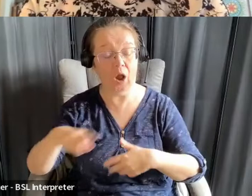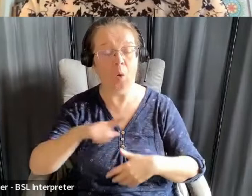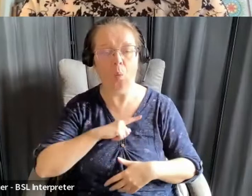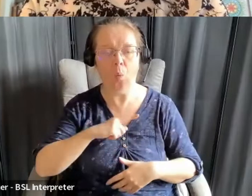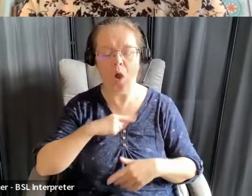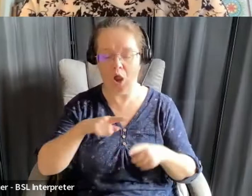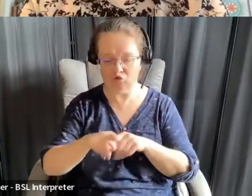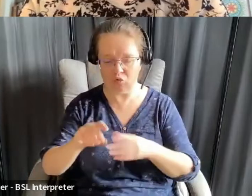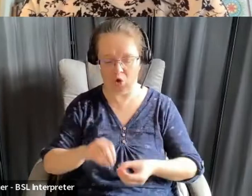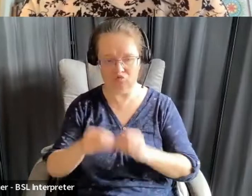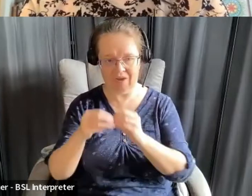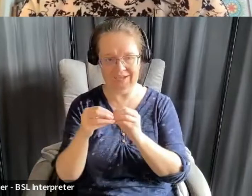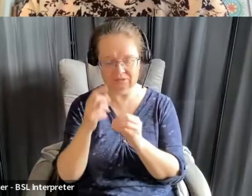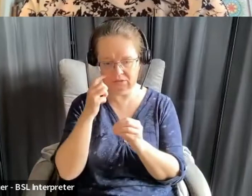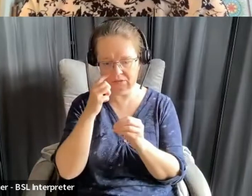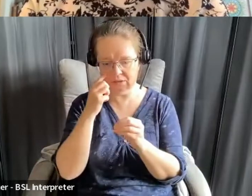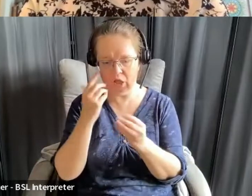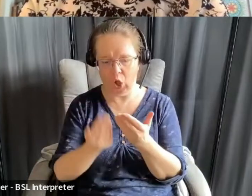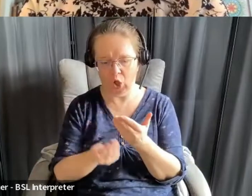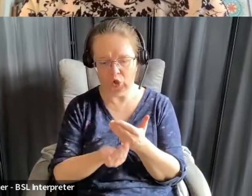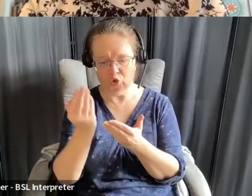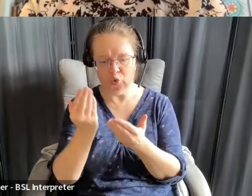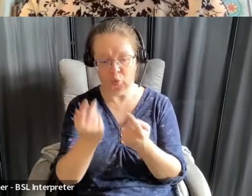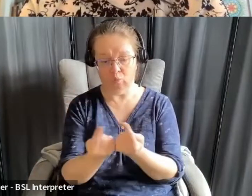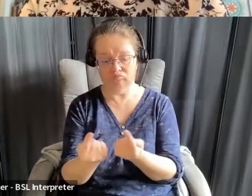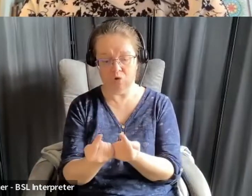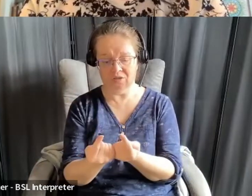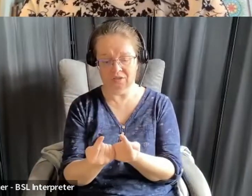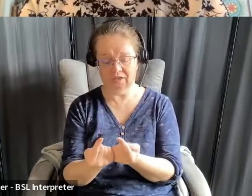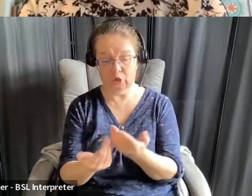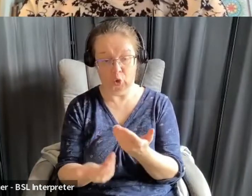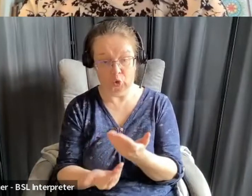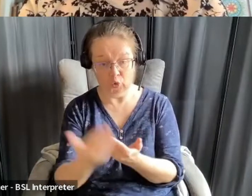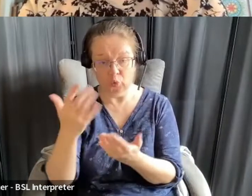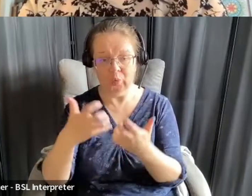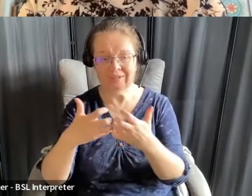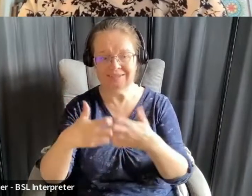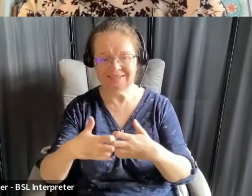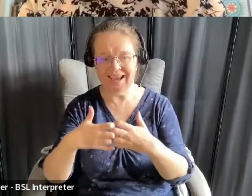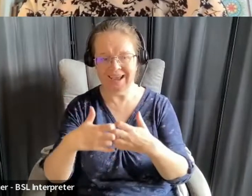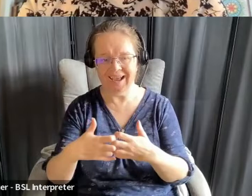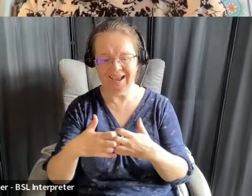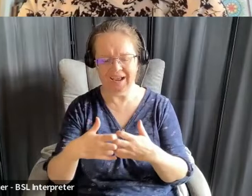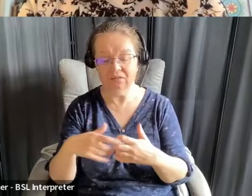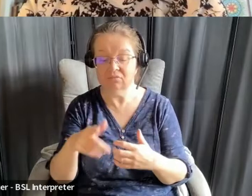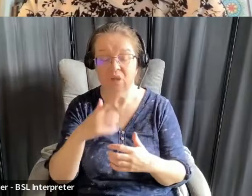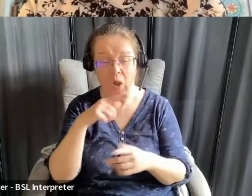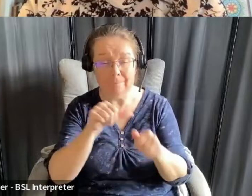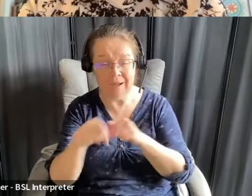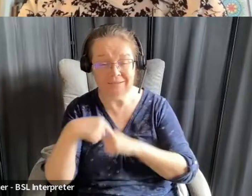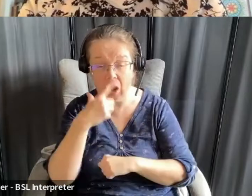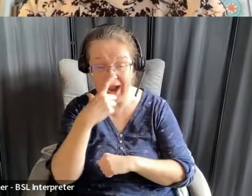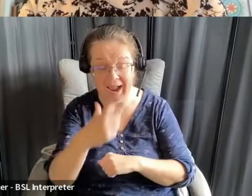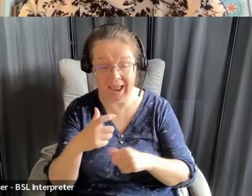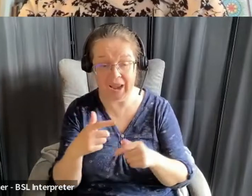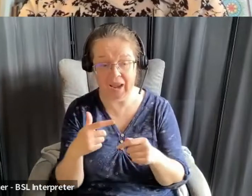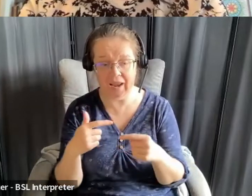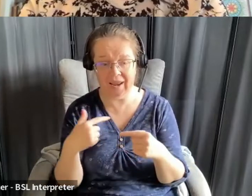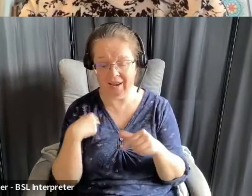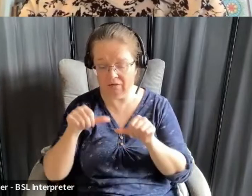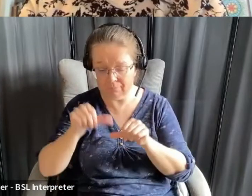and create new products, new technologies that are as good as they possibly can be. And I